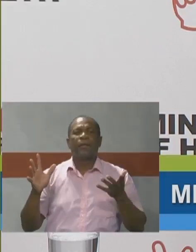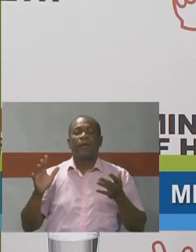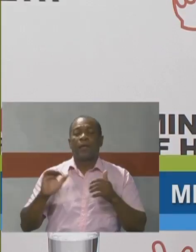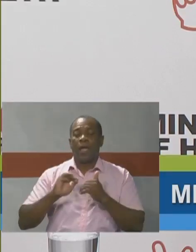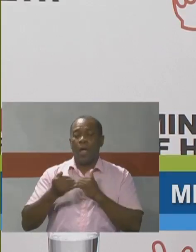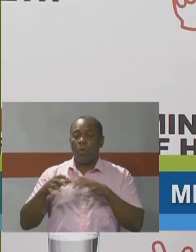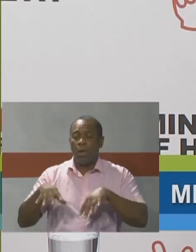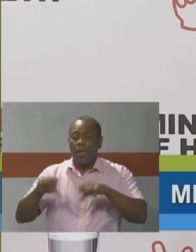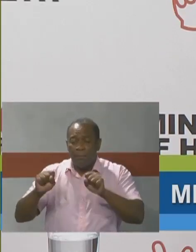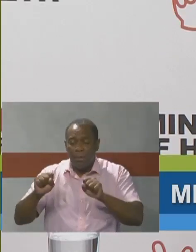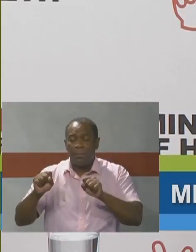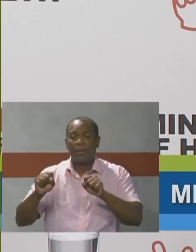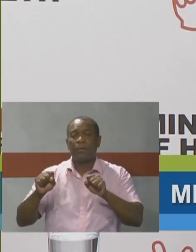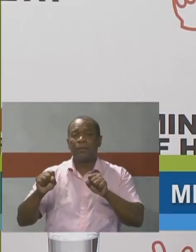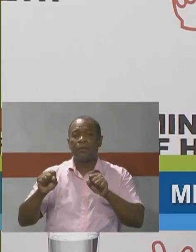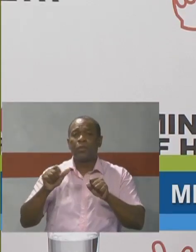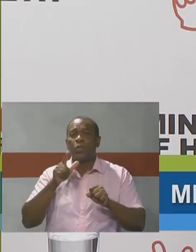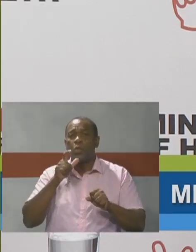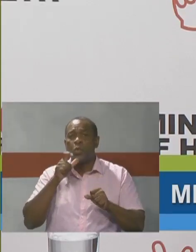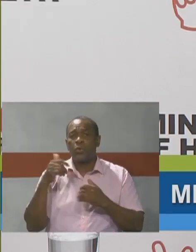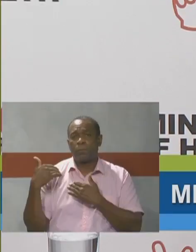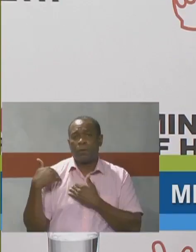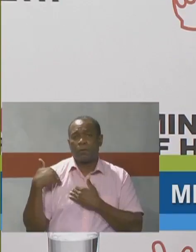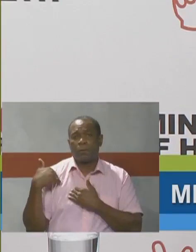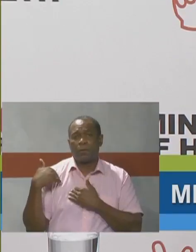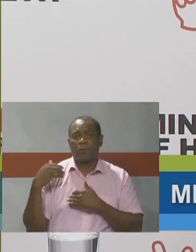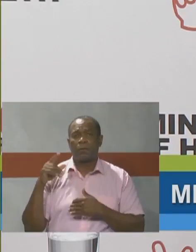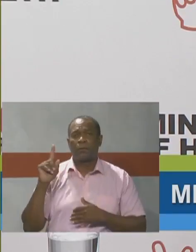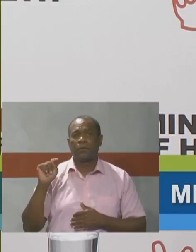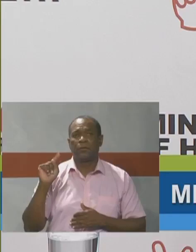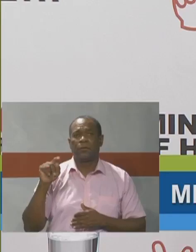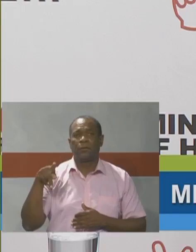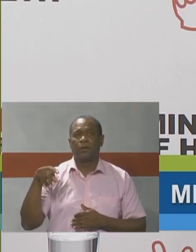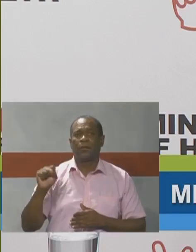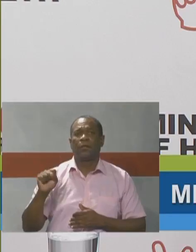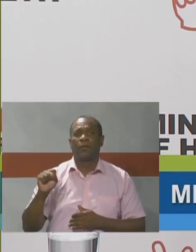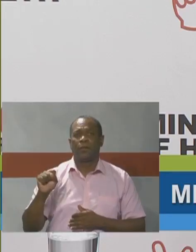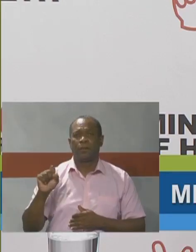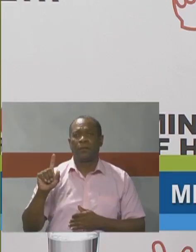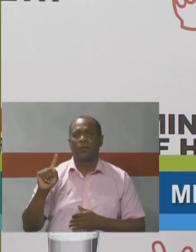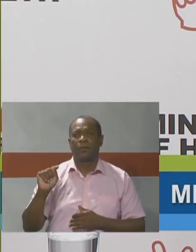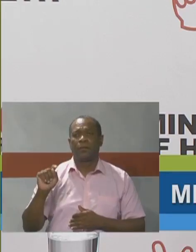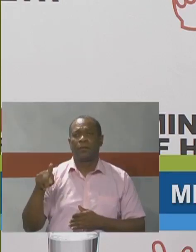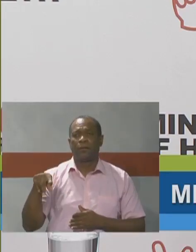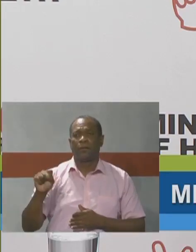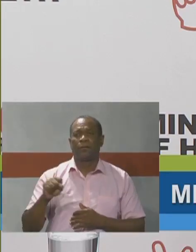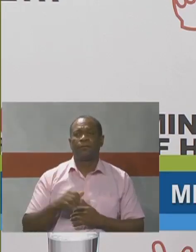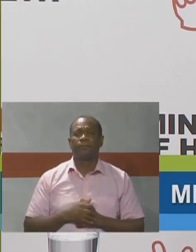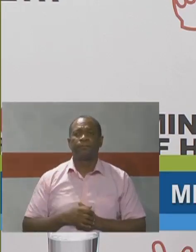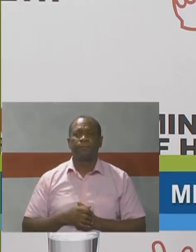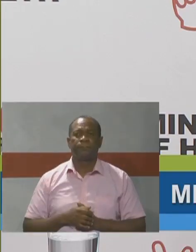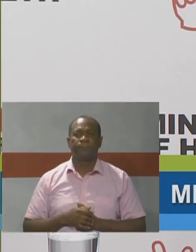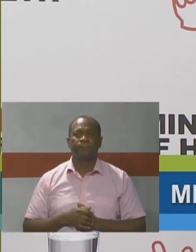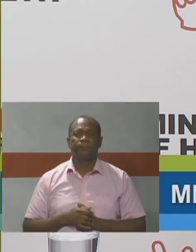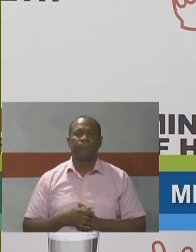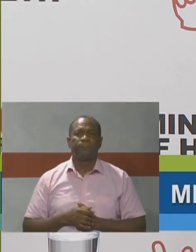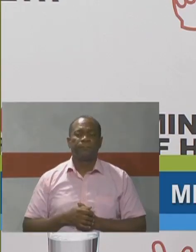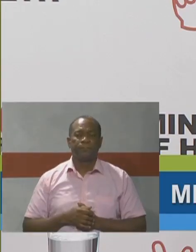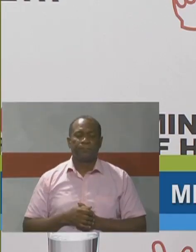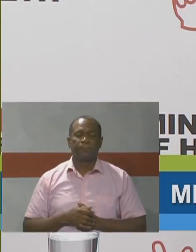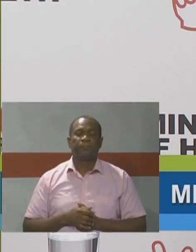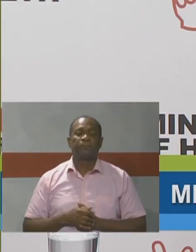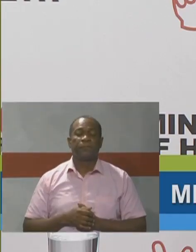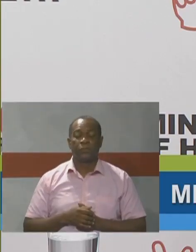zone guidelines are the remit of the TTPS, the Ministry of Health, in conjunction with the